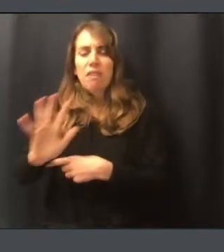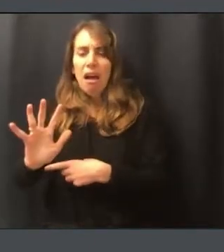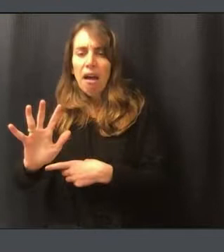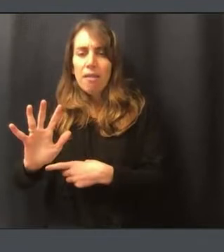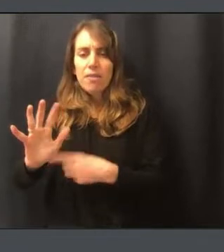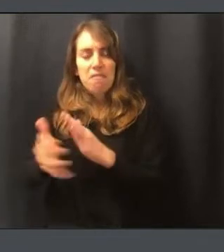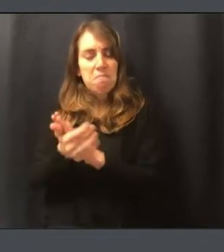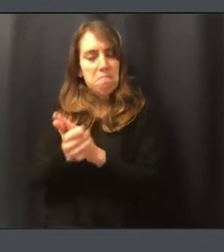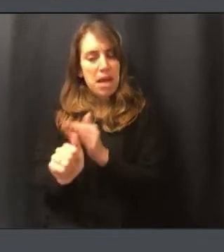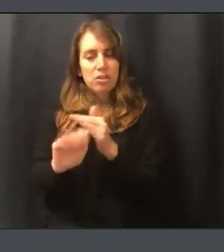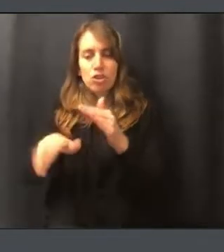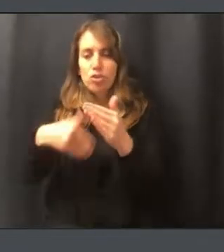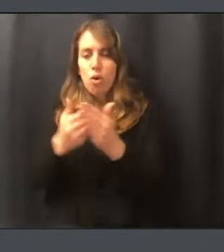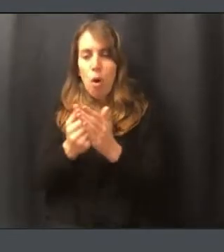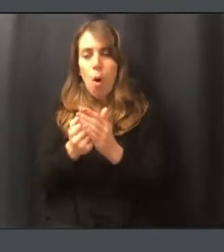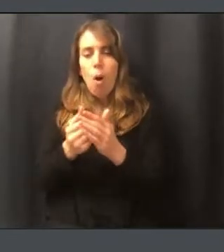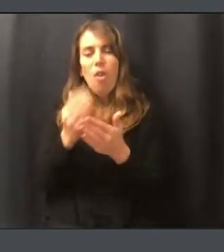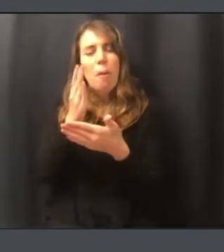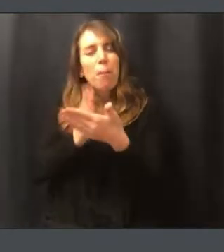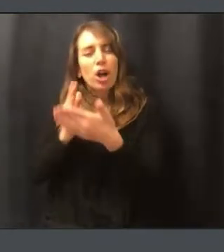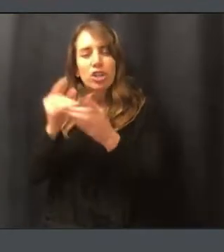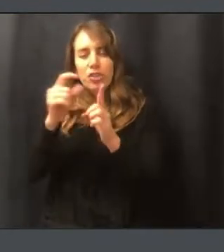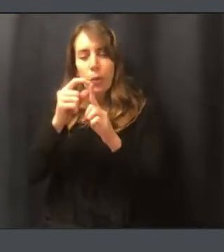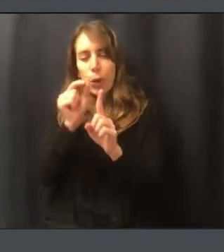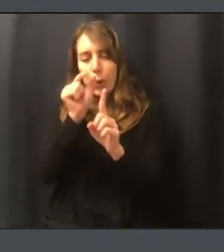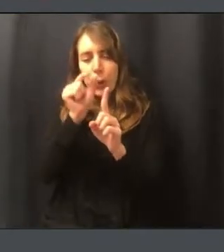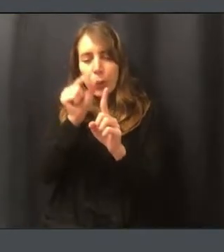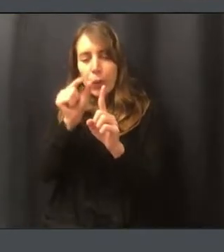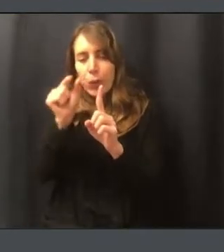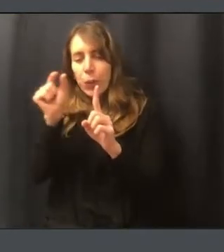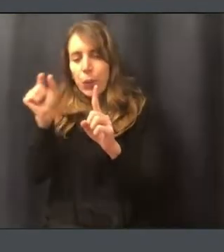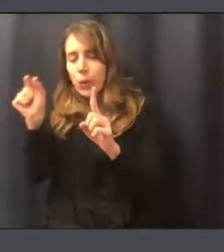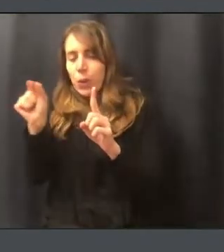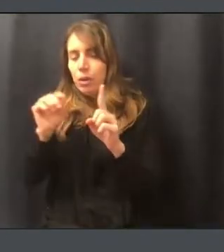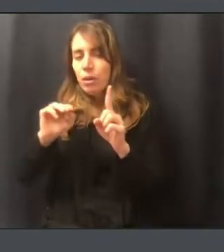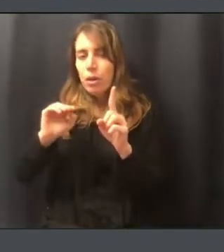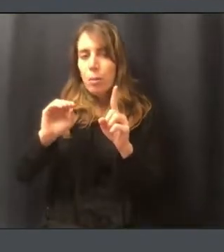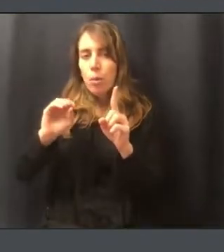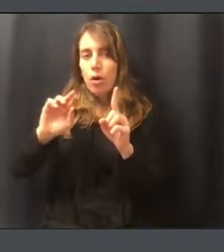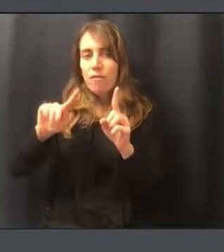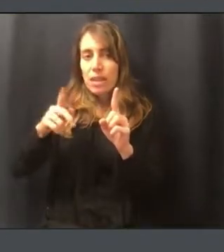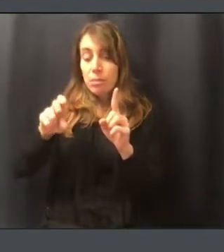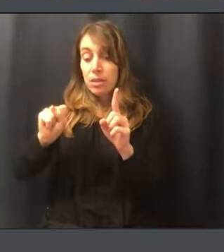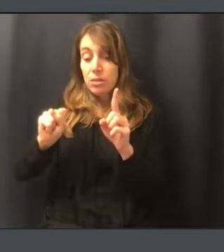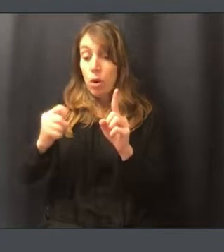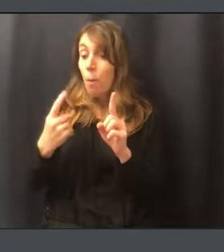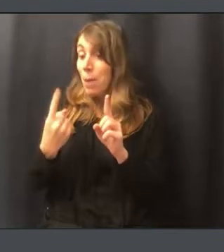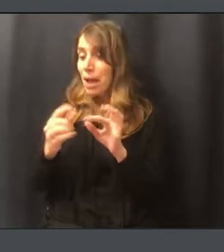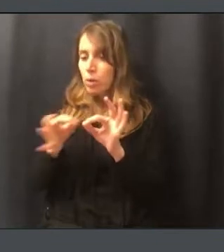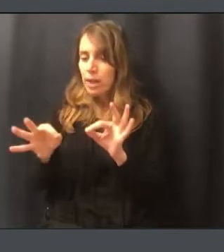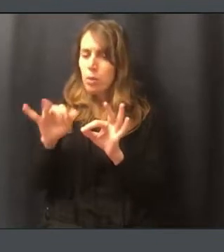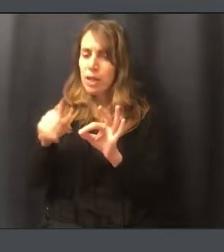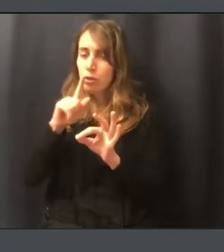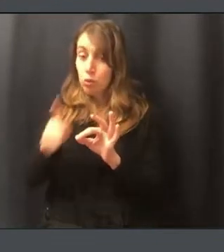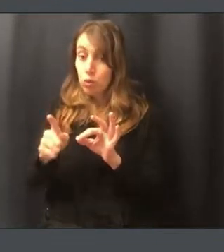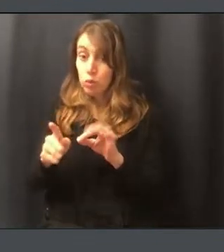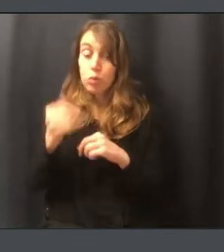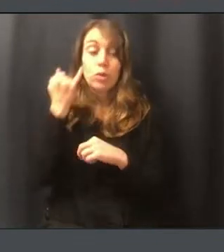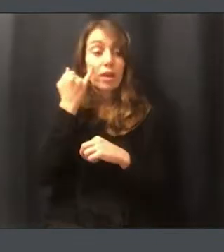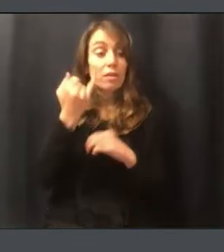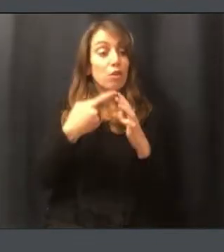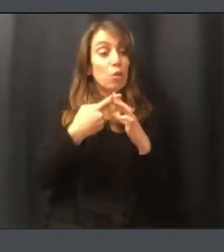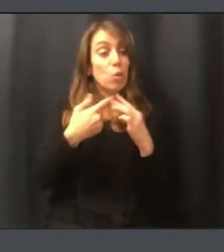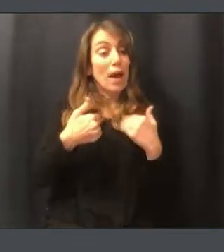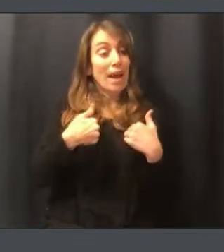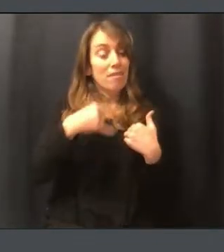5. For typically developing kids who are monolingual English speaking, that's totally true. But if you have a child who starts to